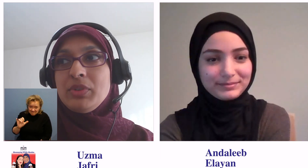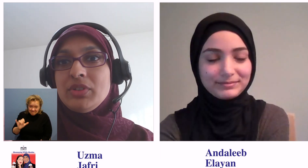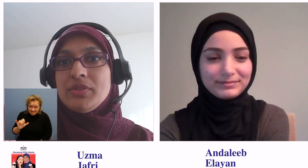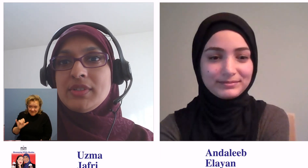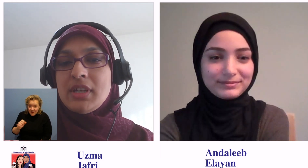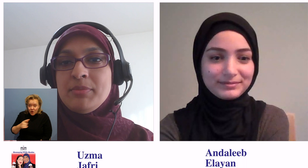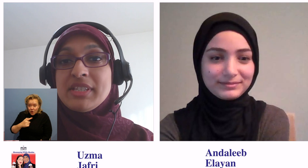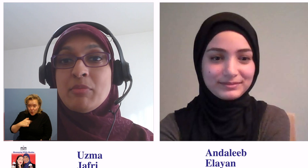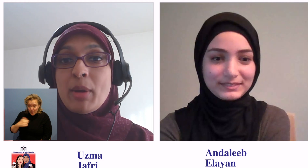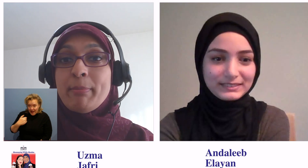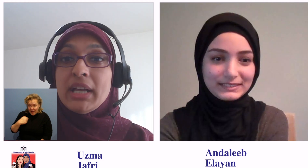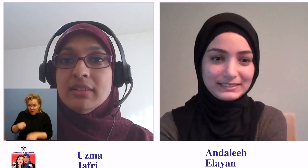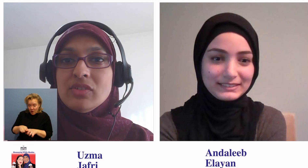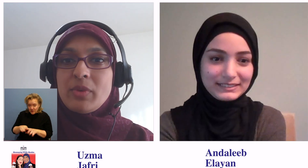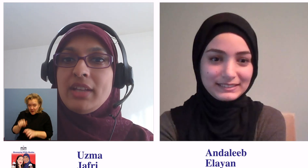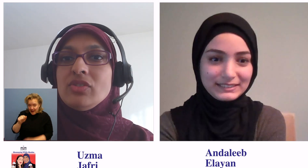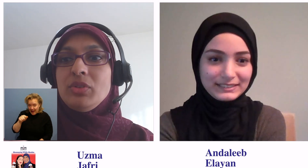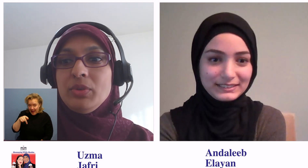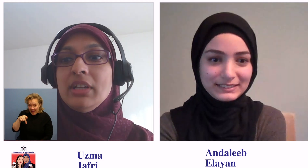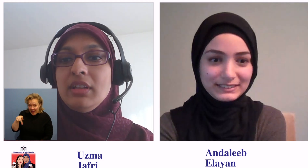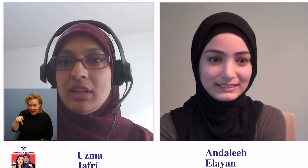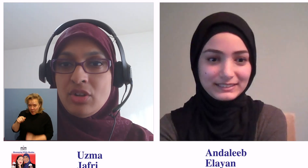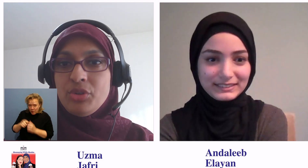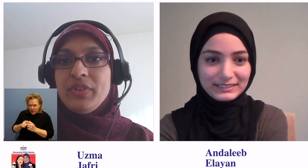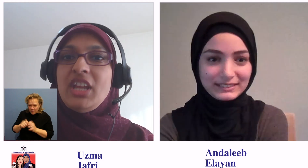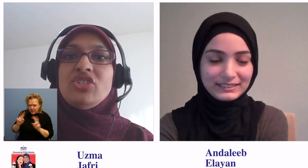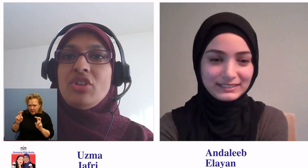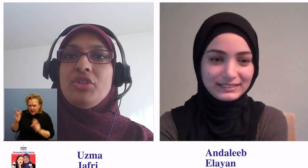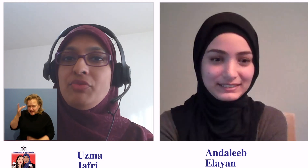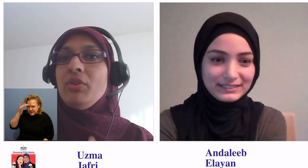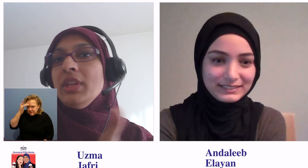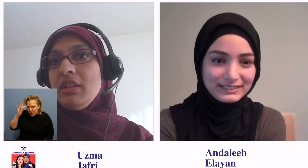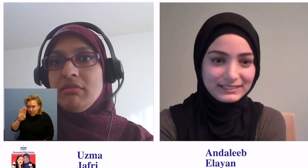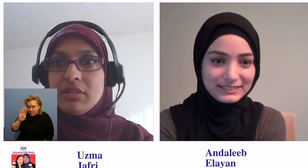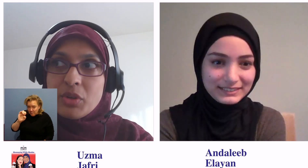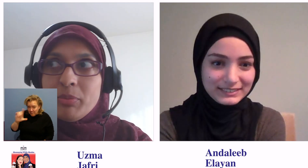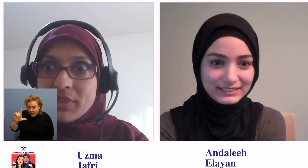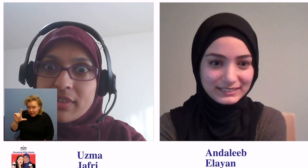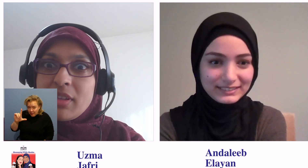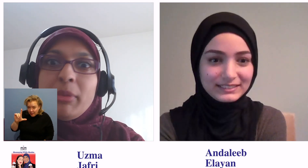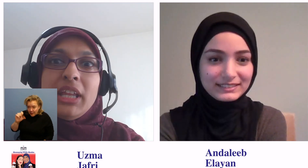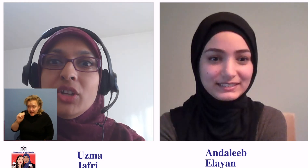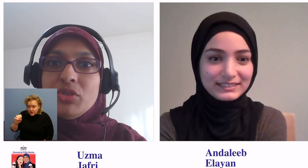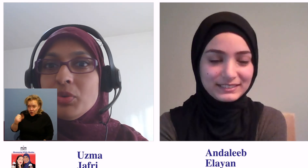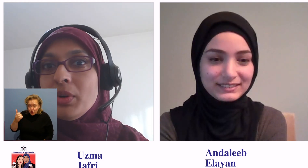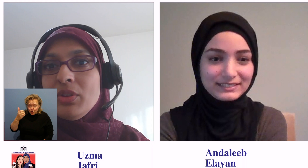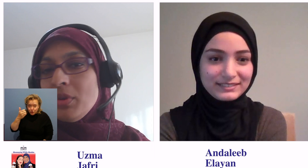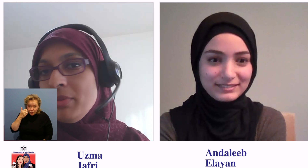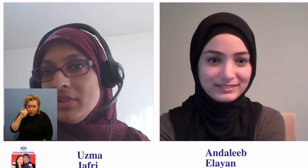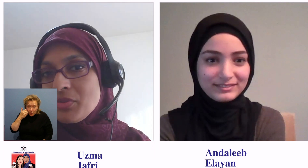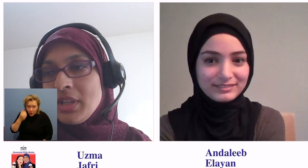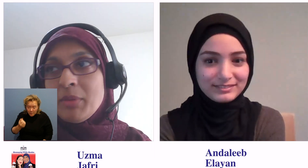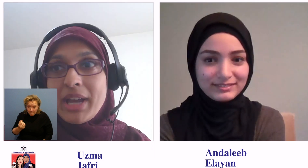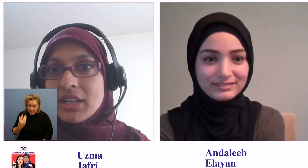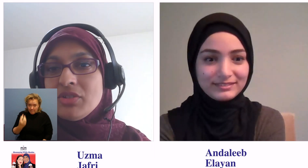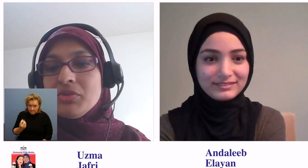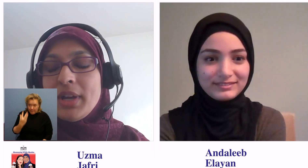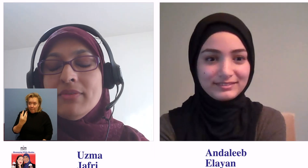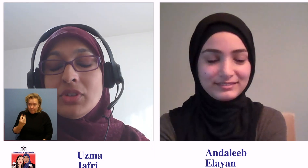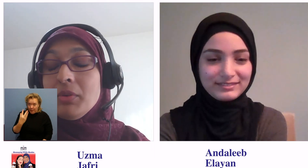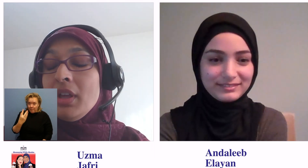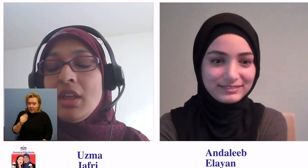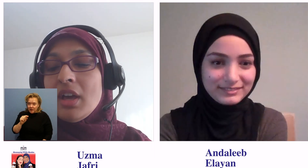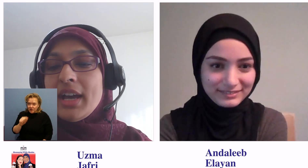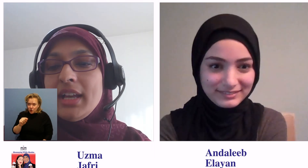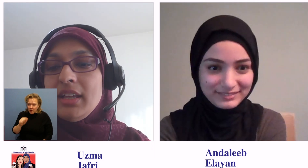apps with those, um, smart bells, right? So you can get a notification on your phone that your door, there's somebody at your door, the doorbell is ringing and packages